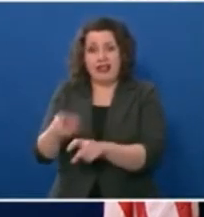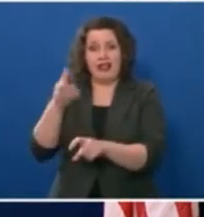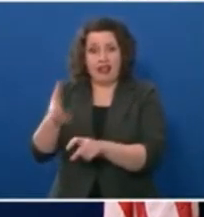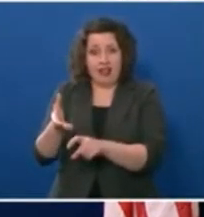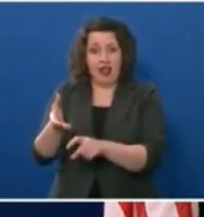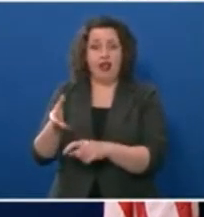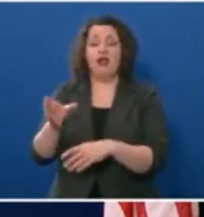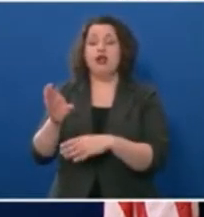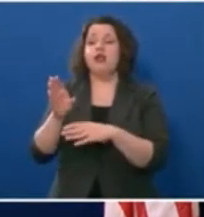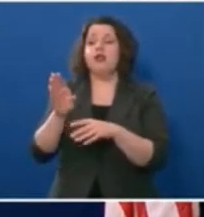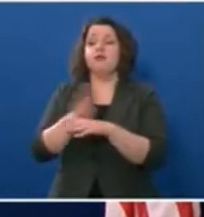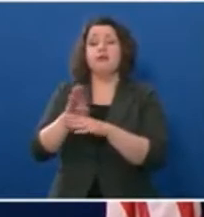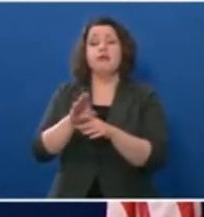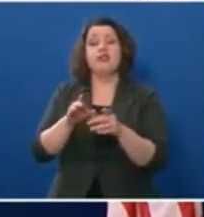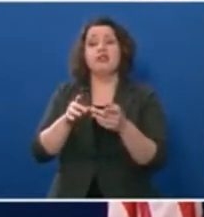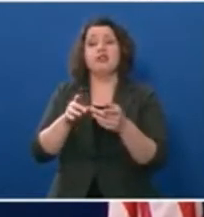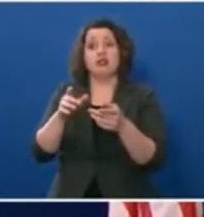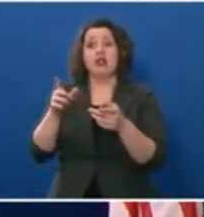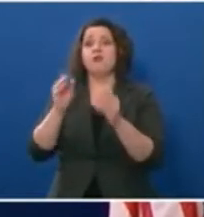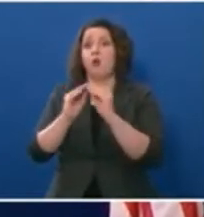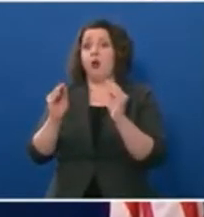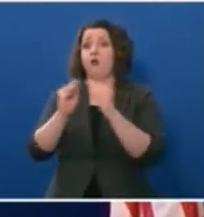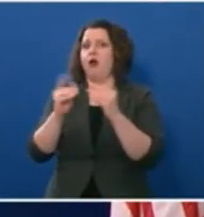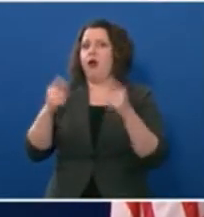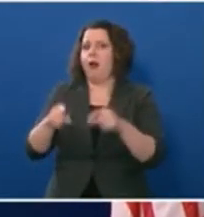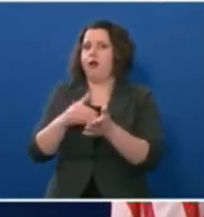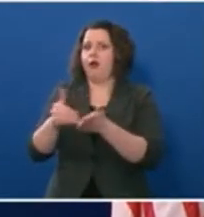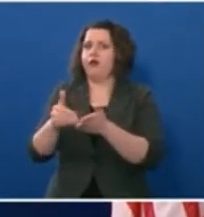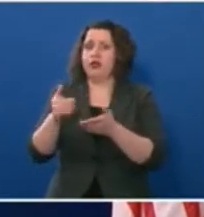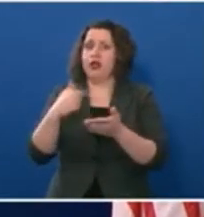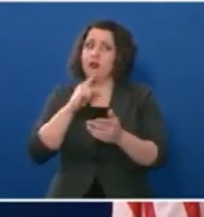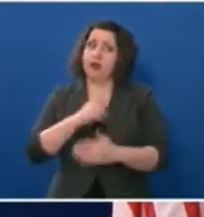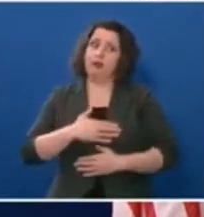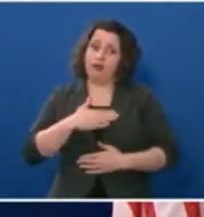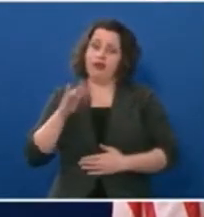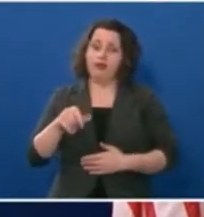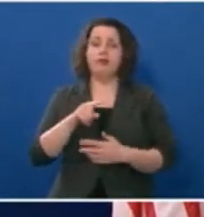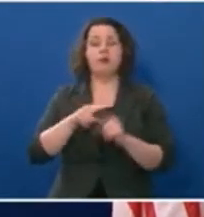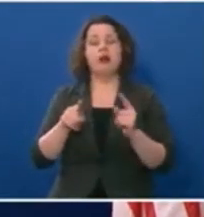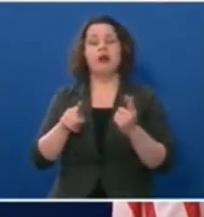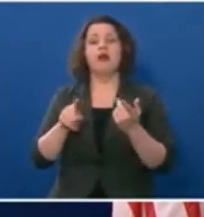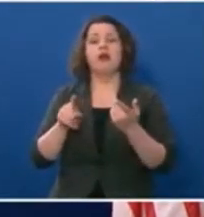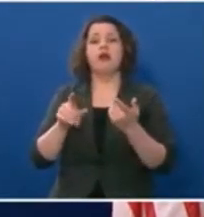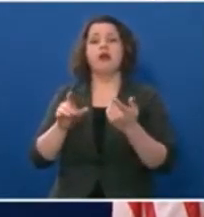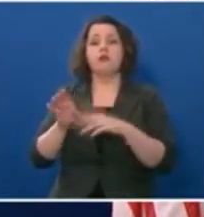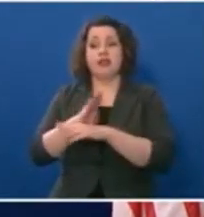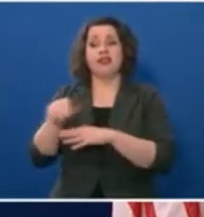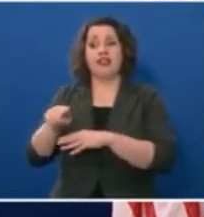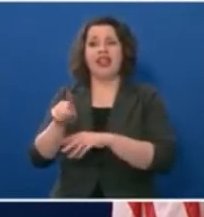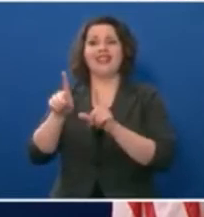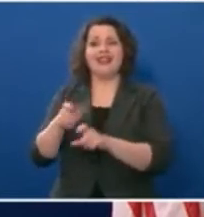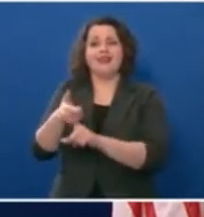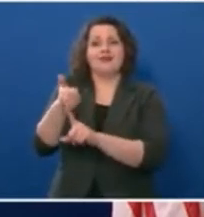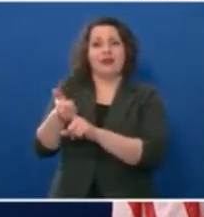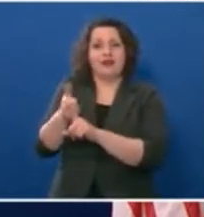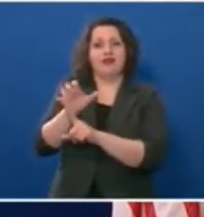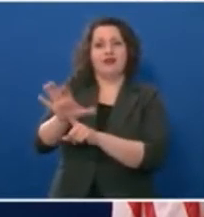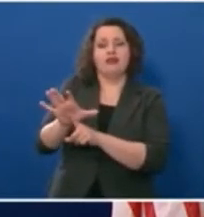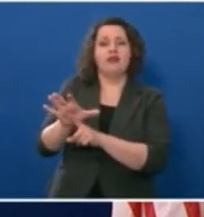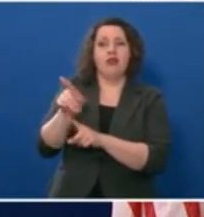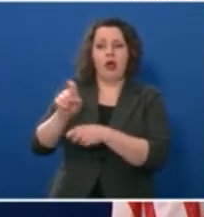Businesses also, and we're seeing more and more of this, and I appreciate this, they are doing their own testing. They're working with the